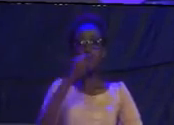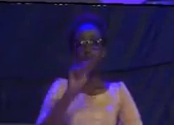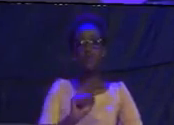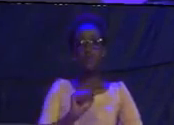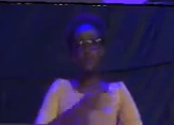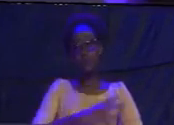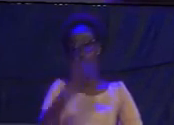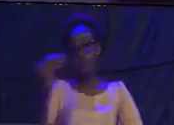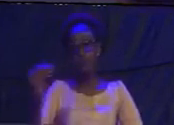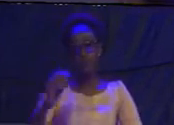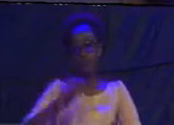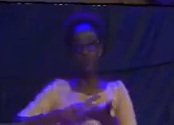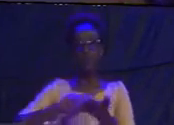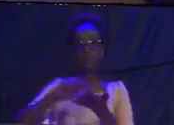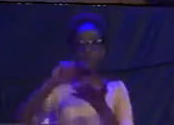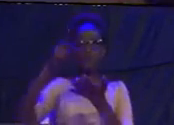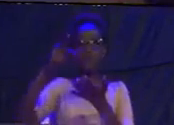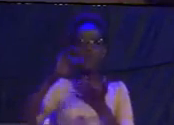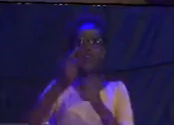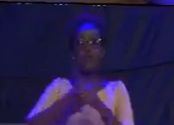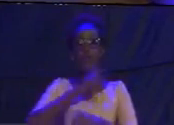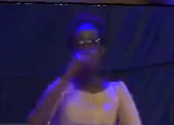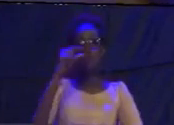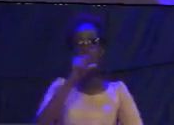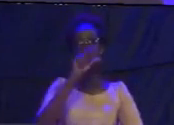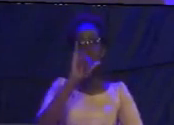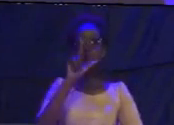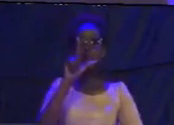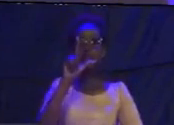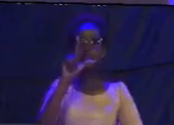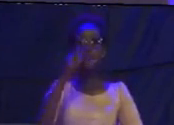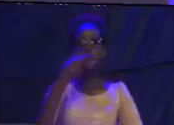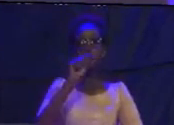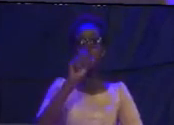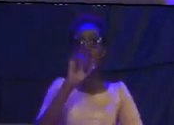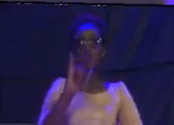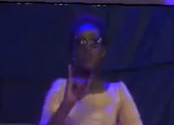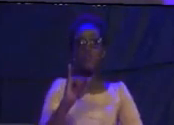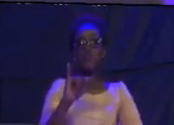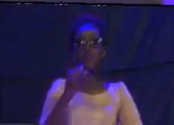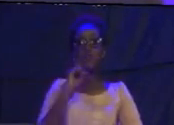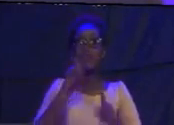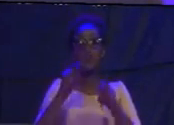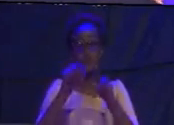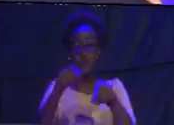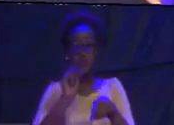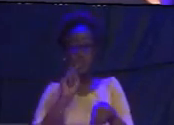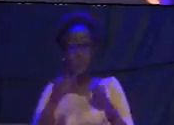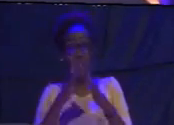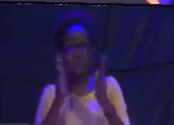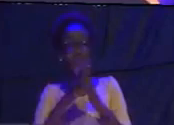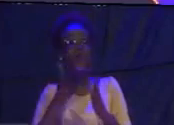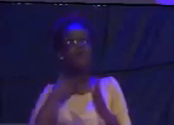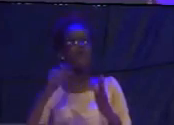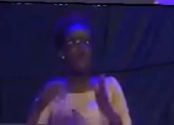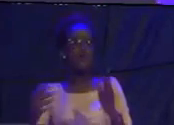Arazamuk. He climbs the hill. Avuye Gilgal. From Gilgal. Aja kureba umujyi wa mbere bazafata. He goes to